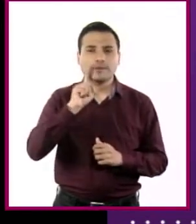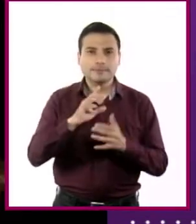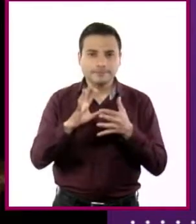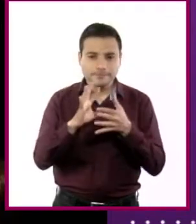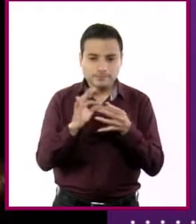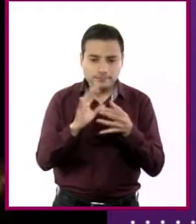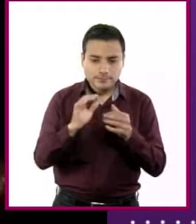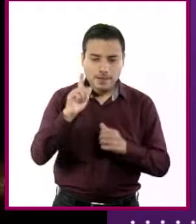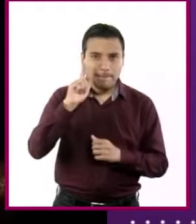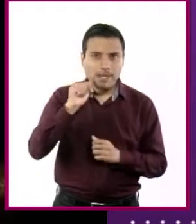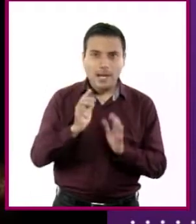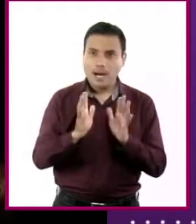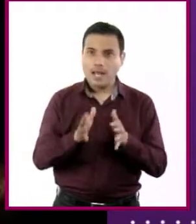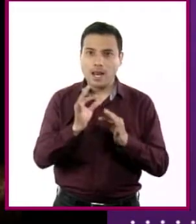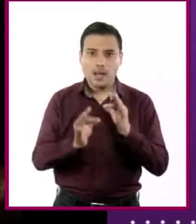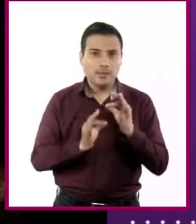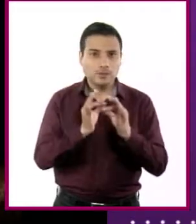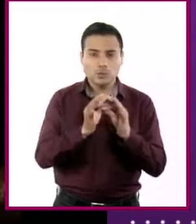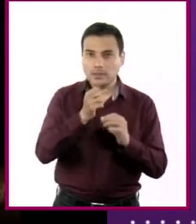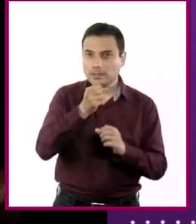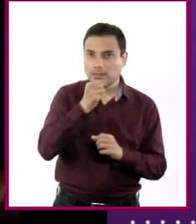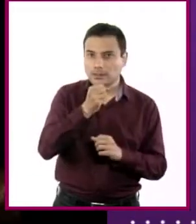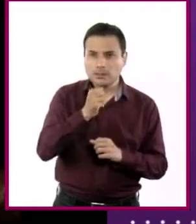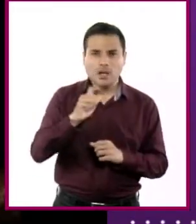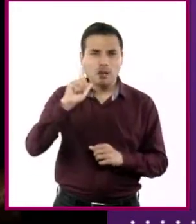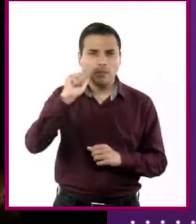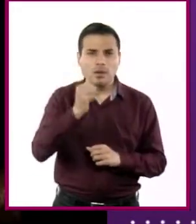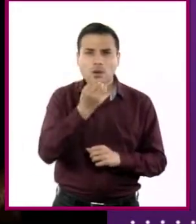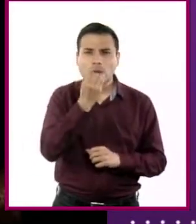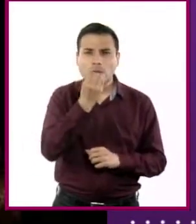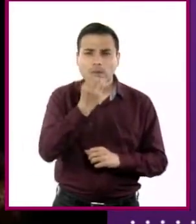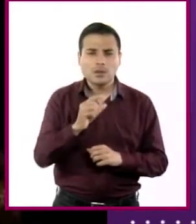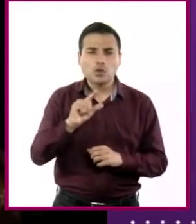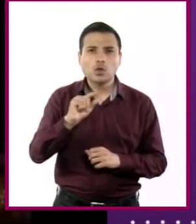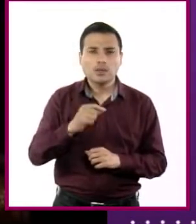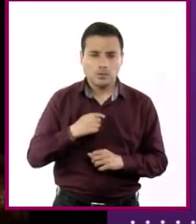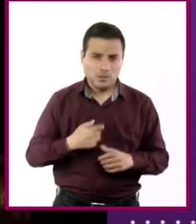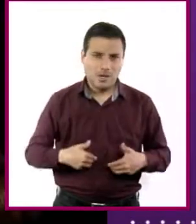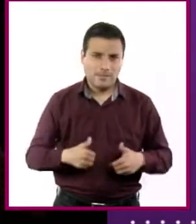interview. When will we have lunch, darling? Oh, I'm